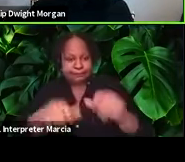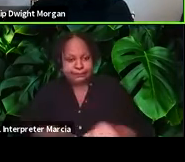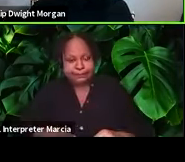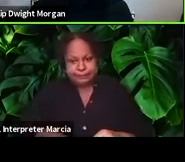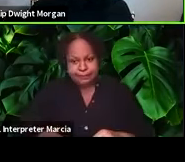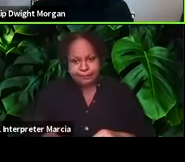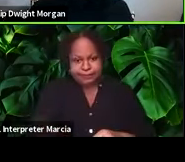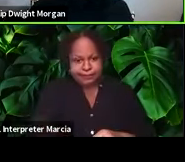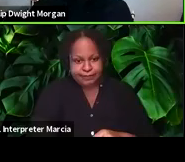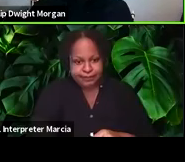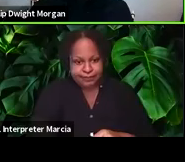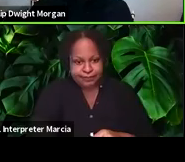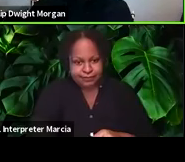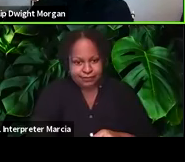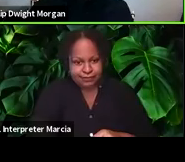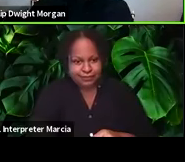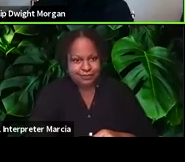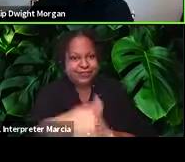Thank you so much for that, Debbie.